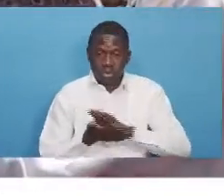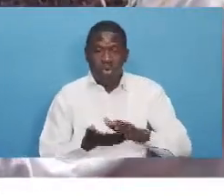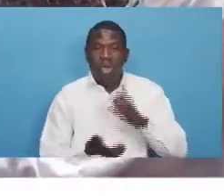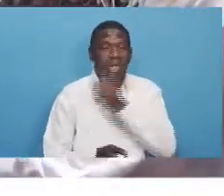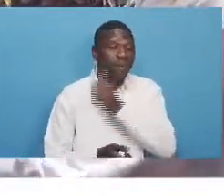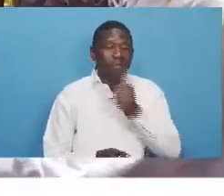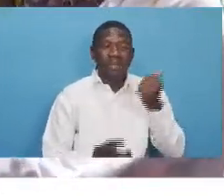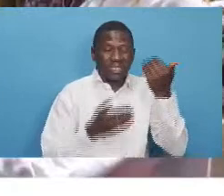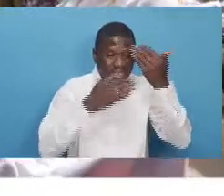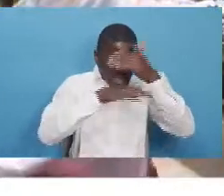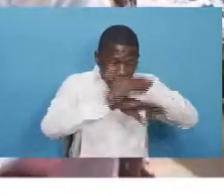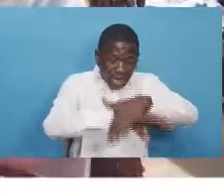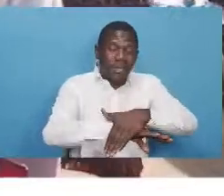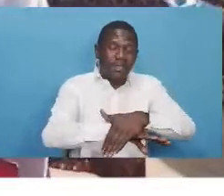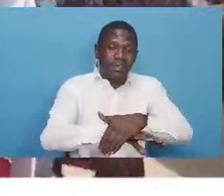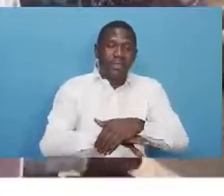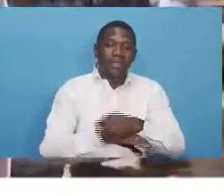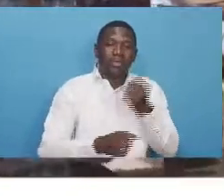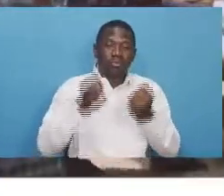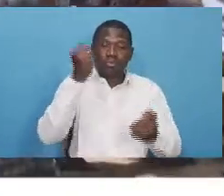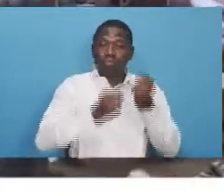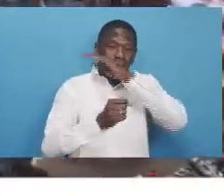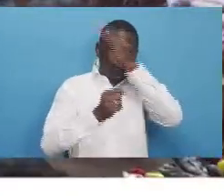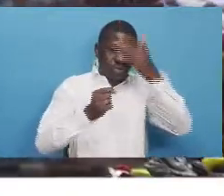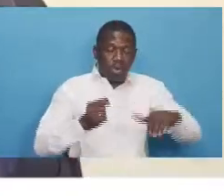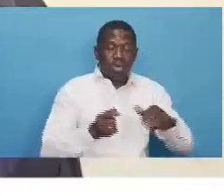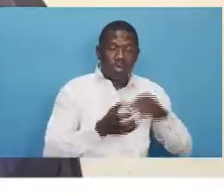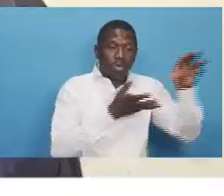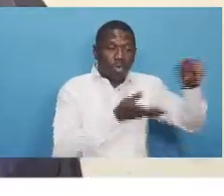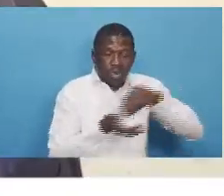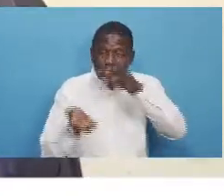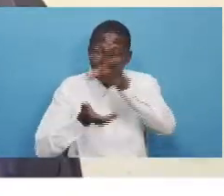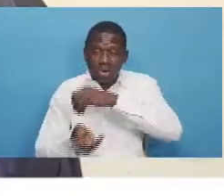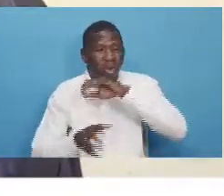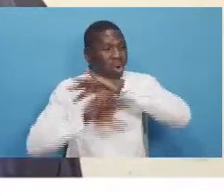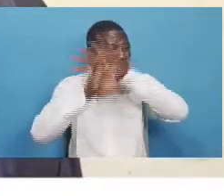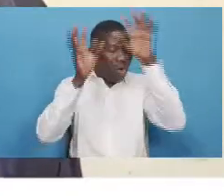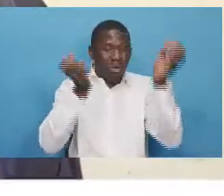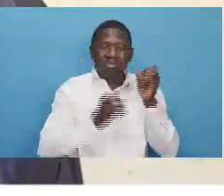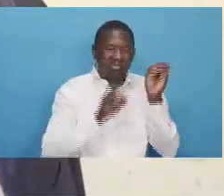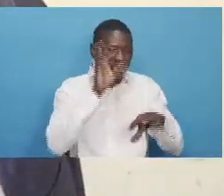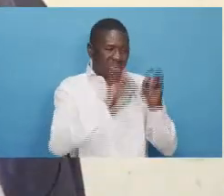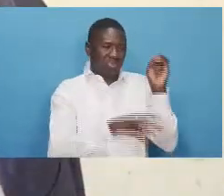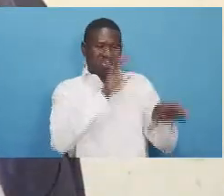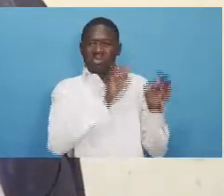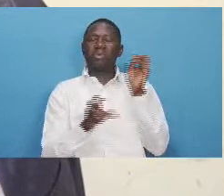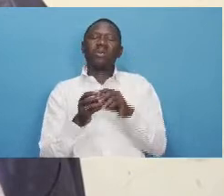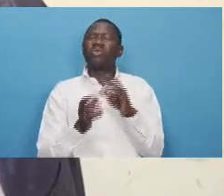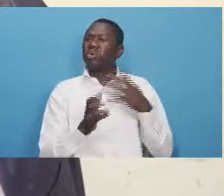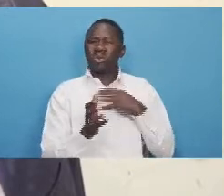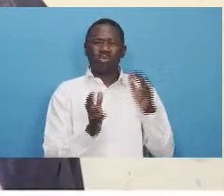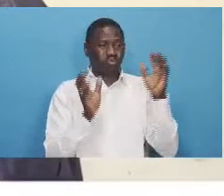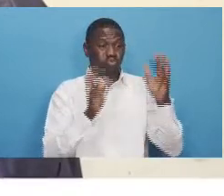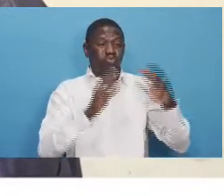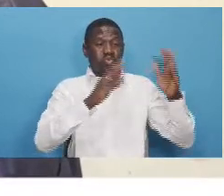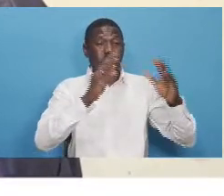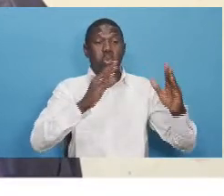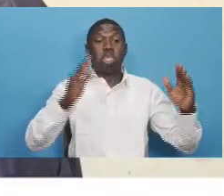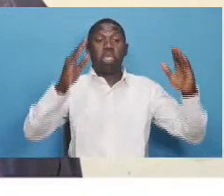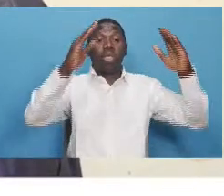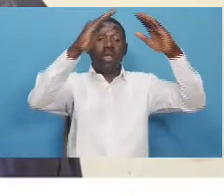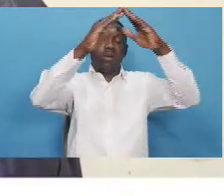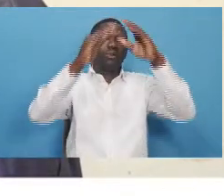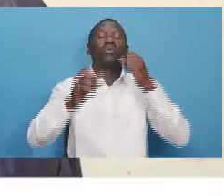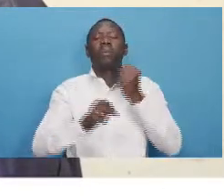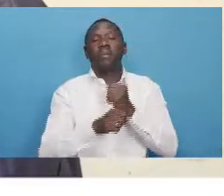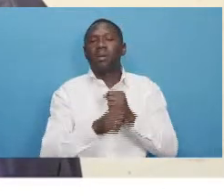night the truck comes and then collects all the waste, because we don't want it to be jam-packed to a level that is going to create more